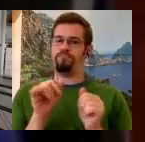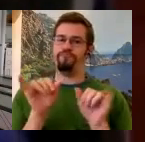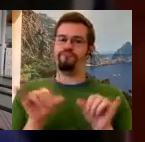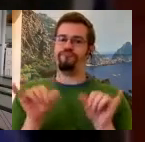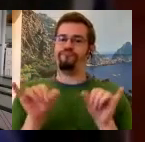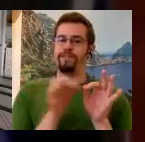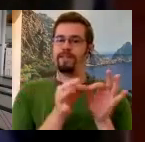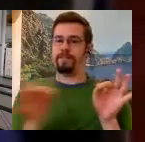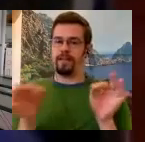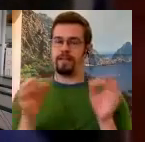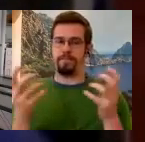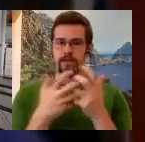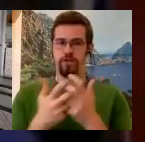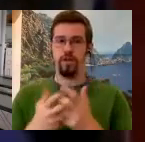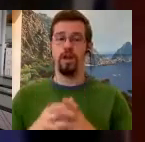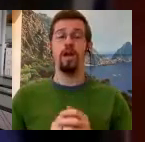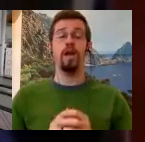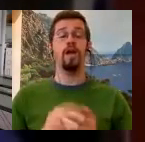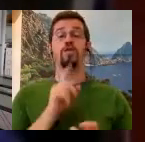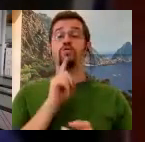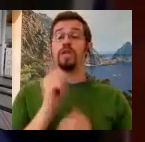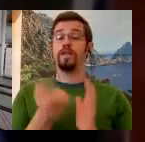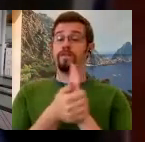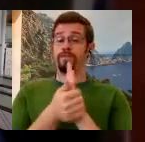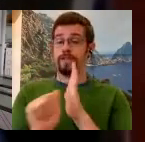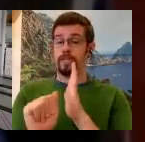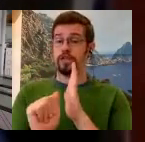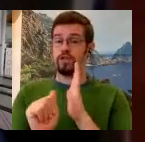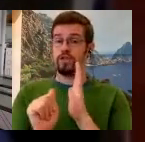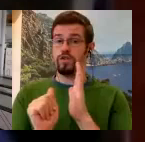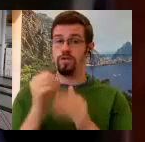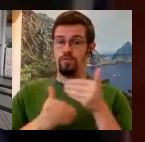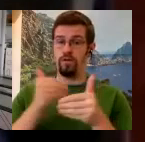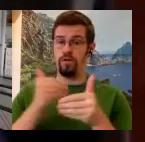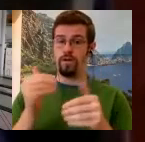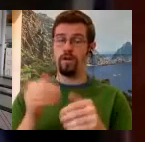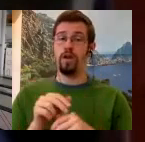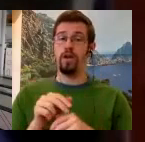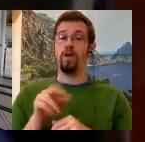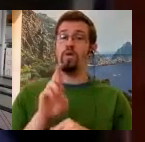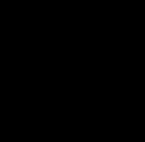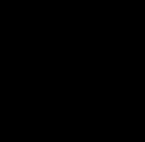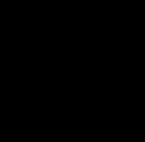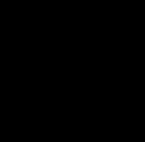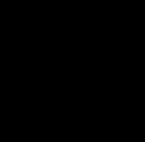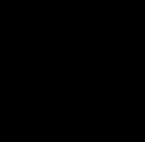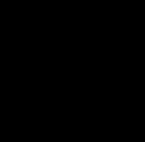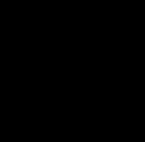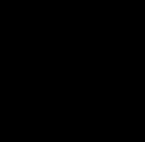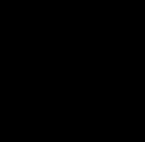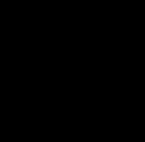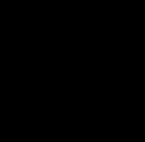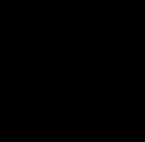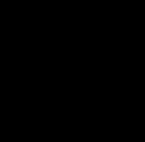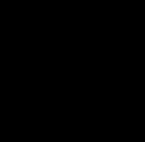Efficient processing. Regular expressions are fast, and they're fast everywhere.